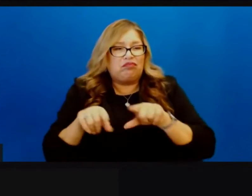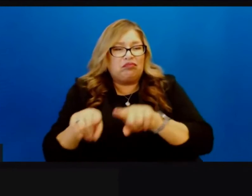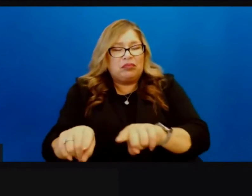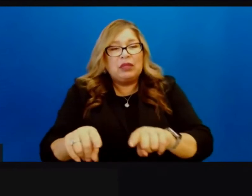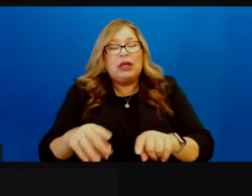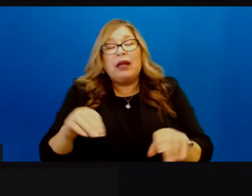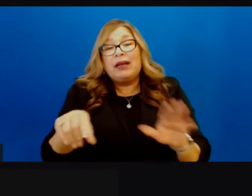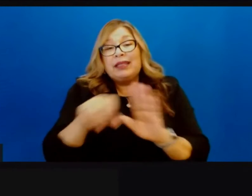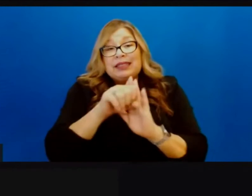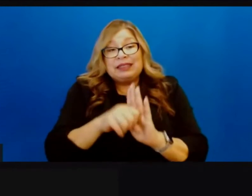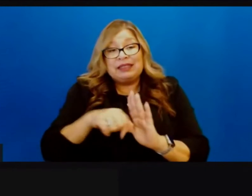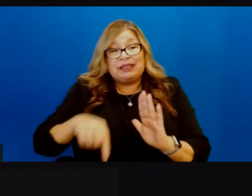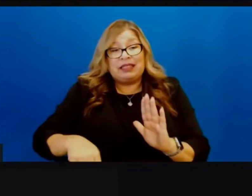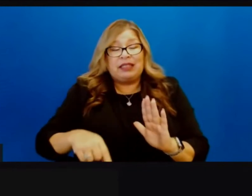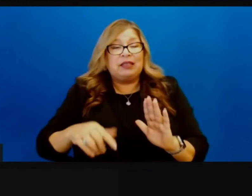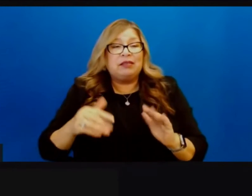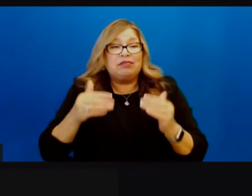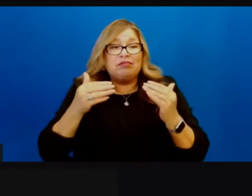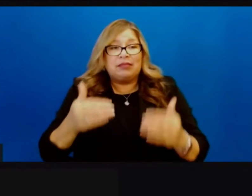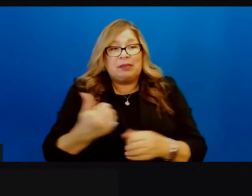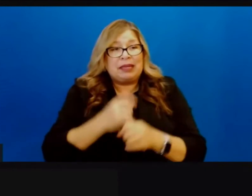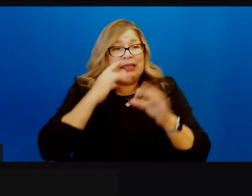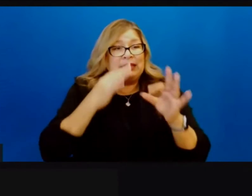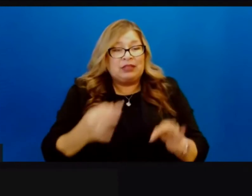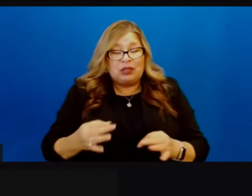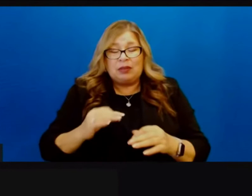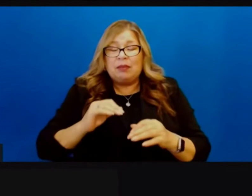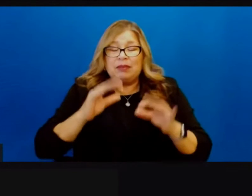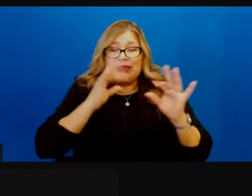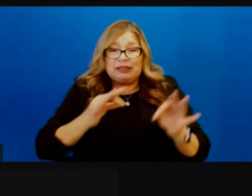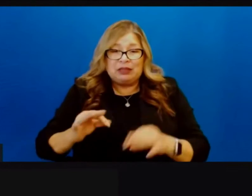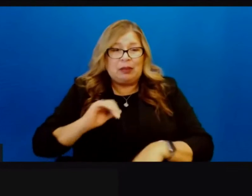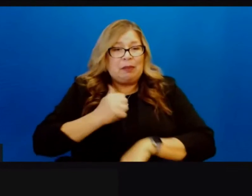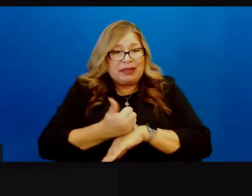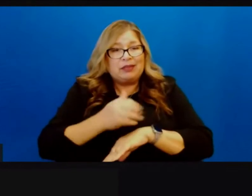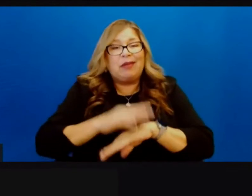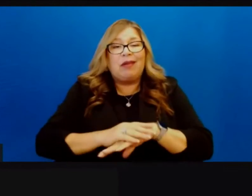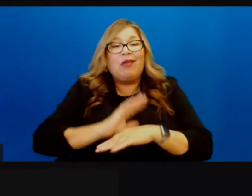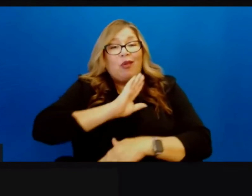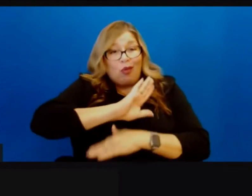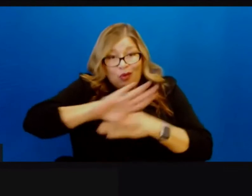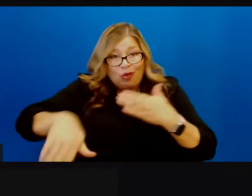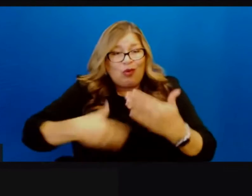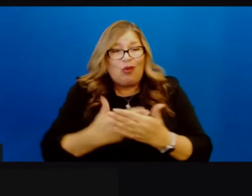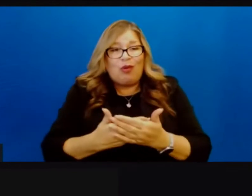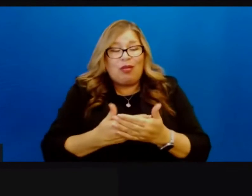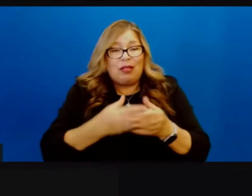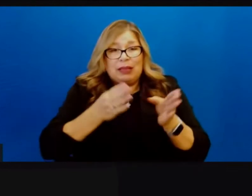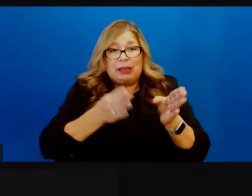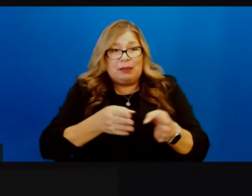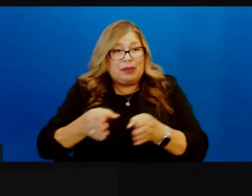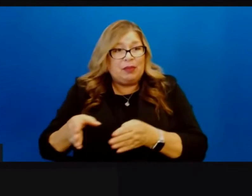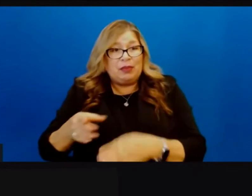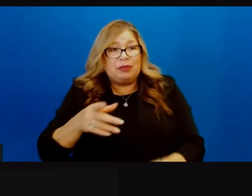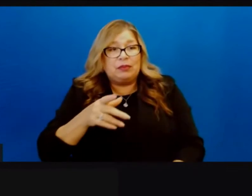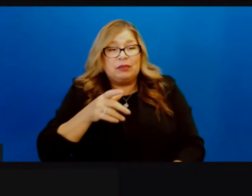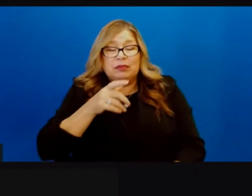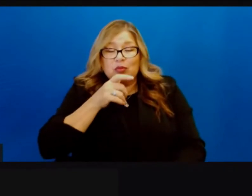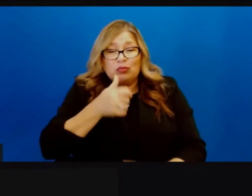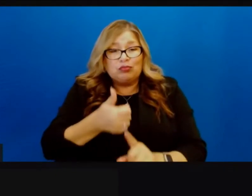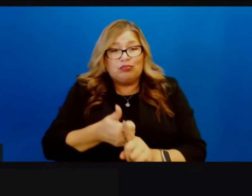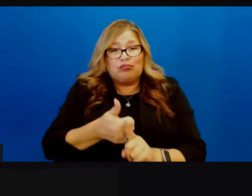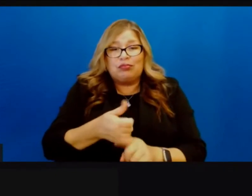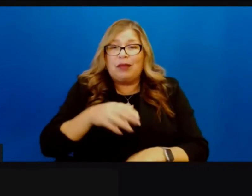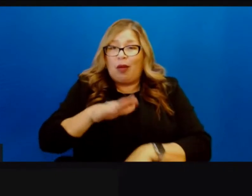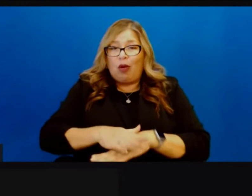forward with this decision based on all participants or all individuals who are on